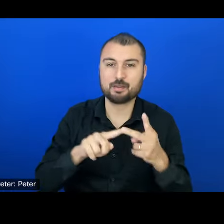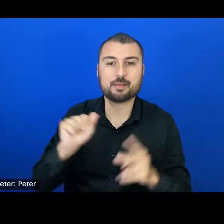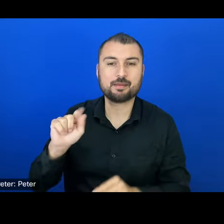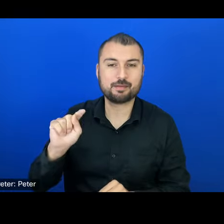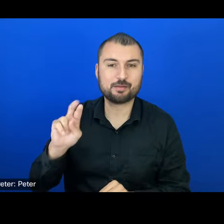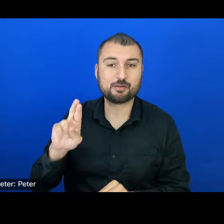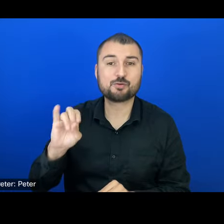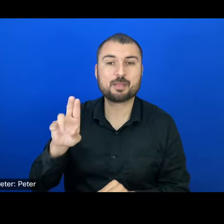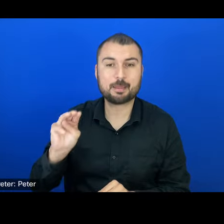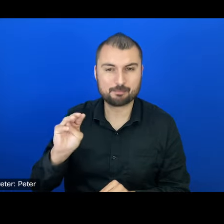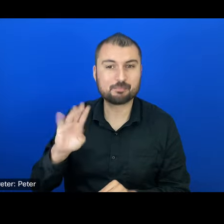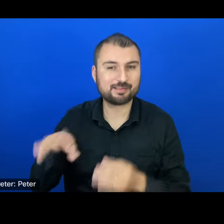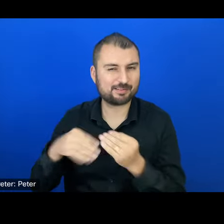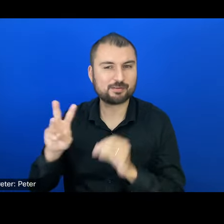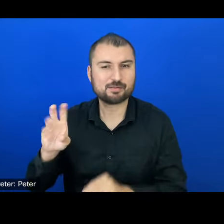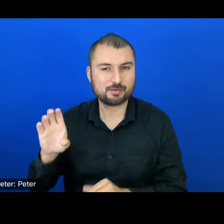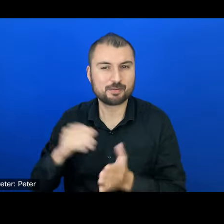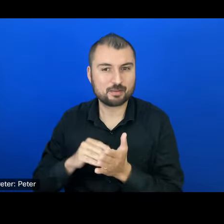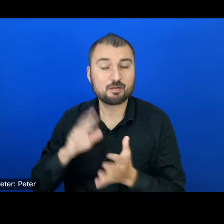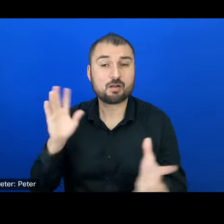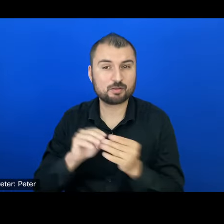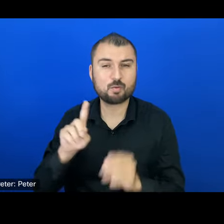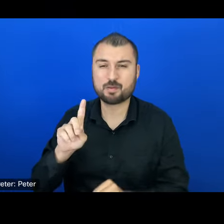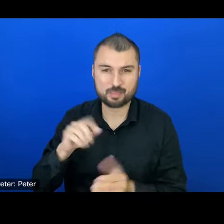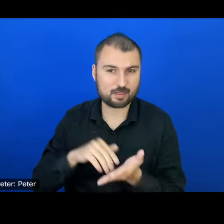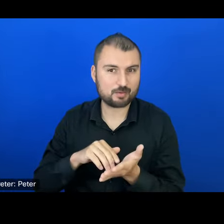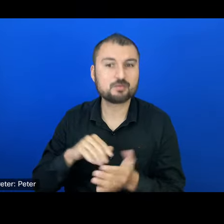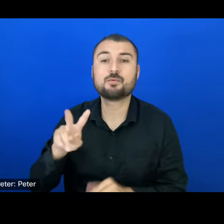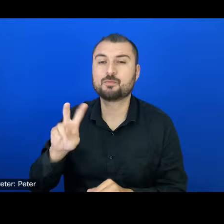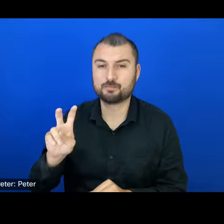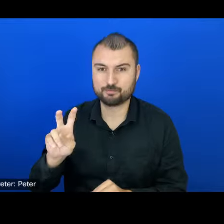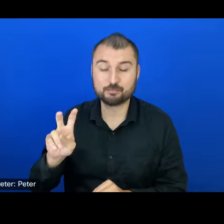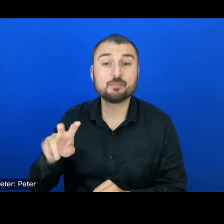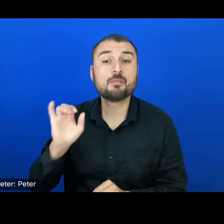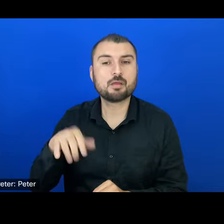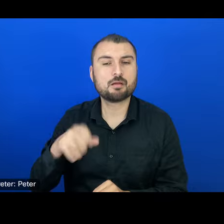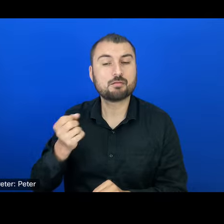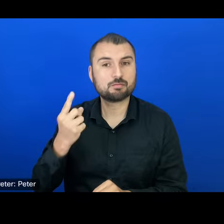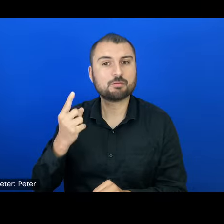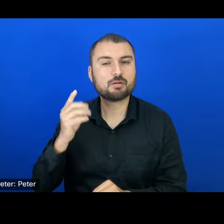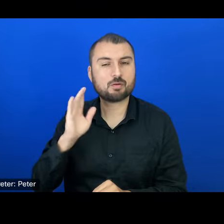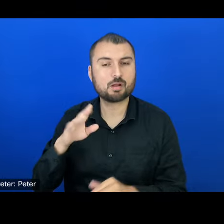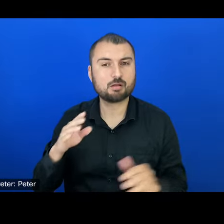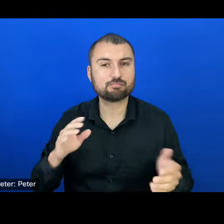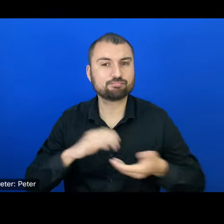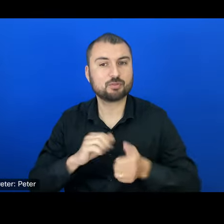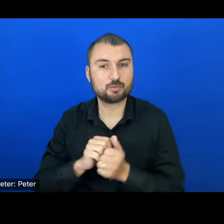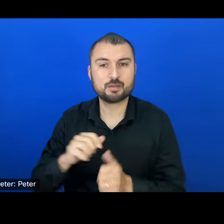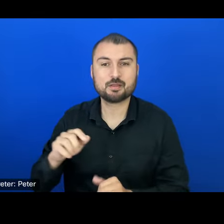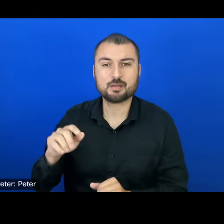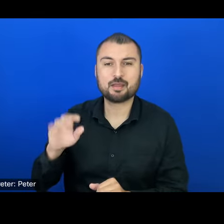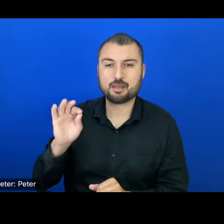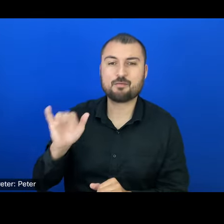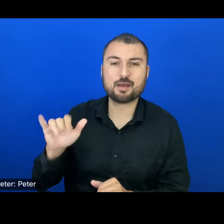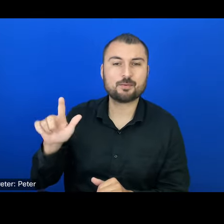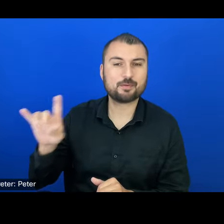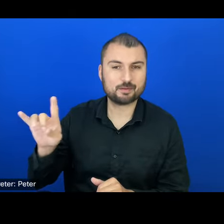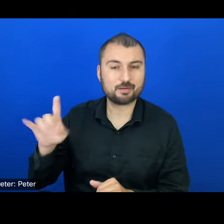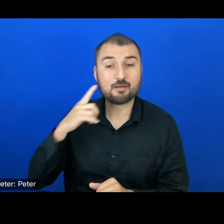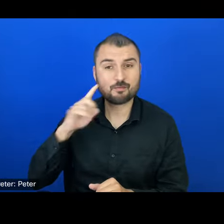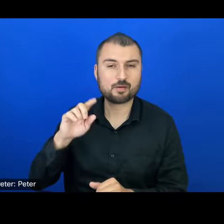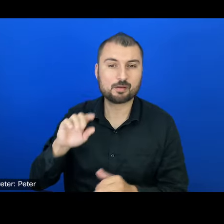another $600,000 for about $1,200. And this will actually coincide with FY28 for